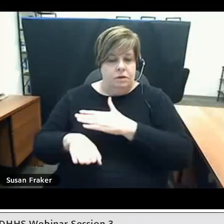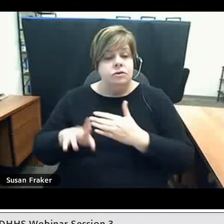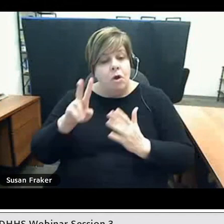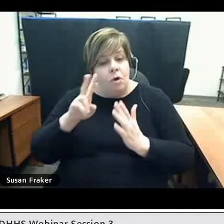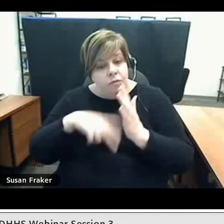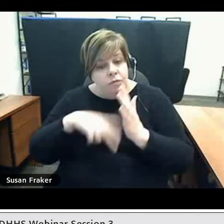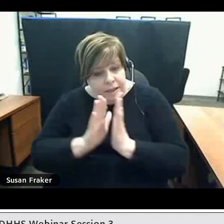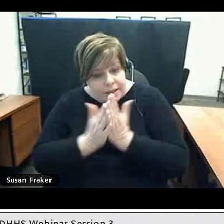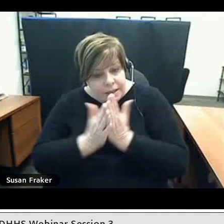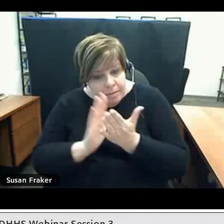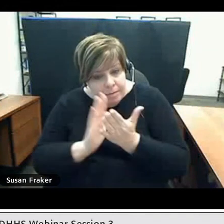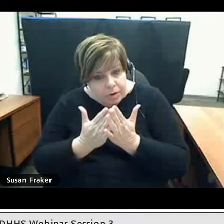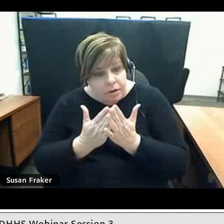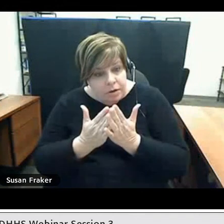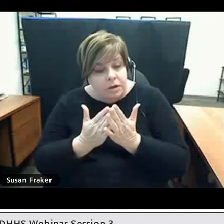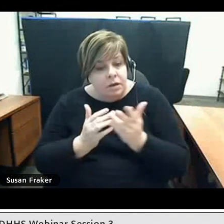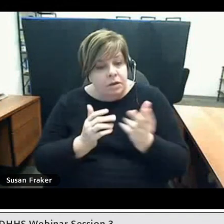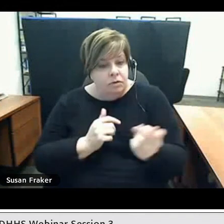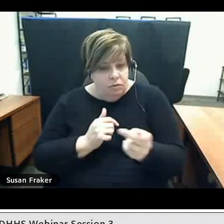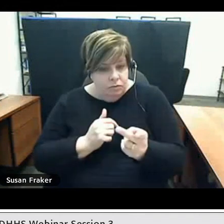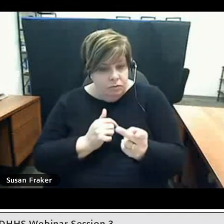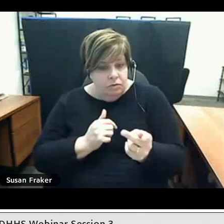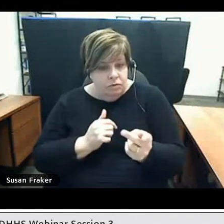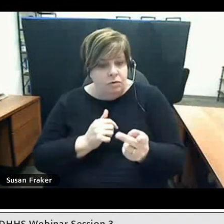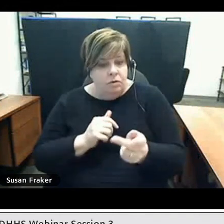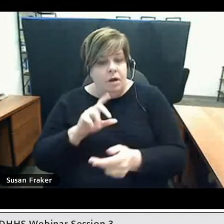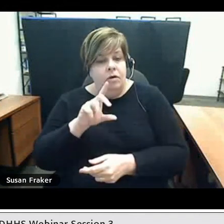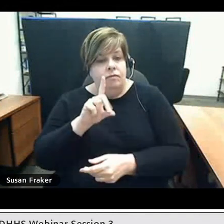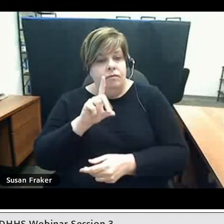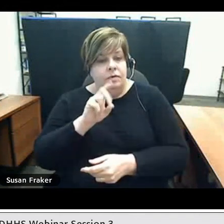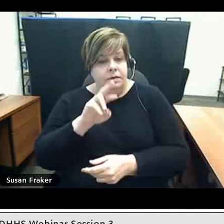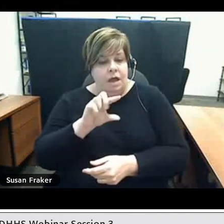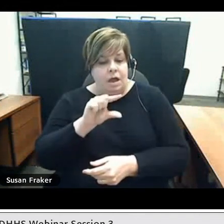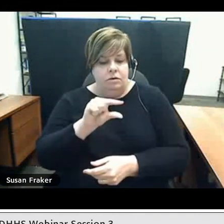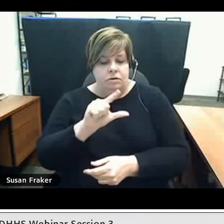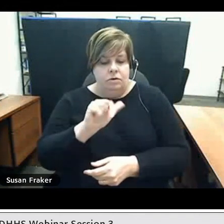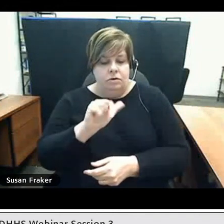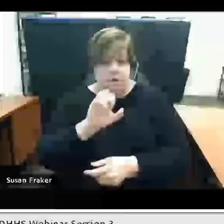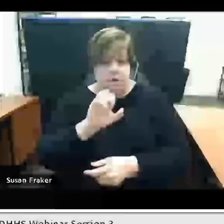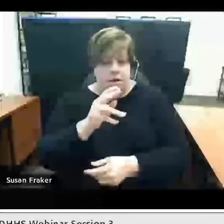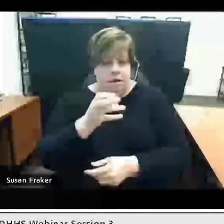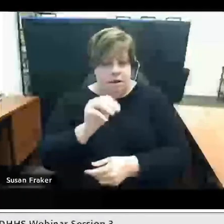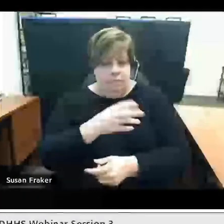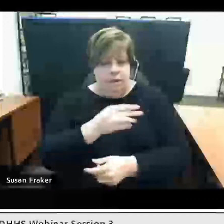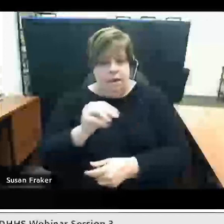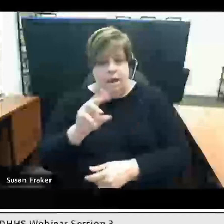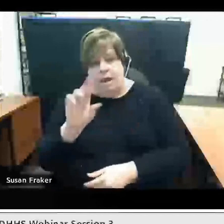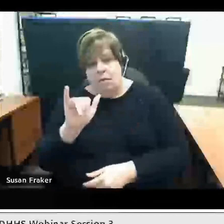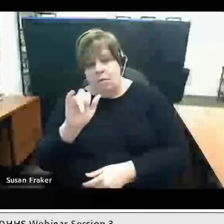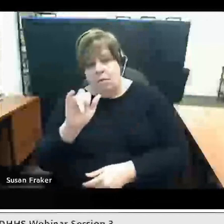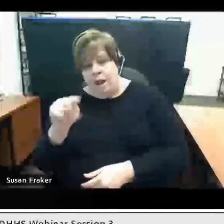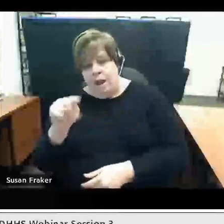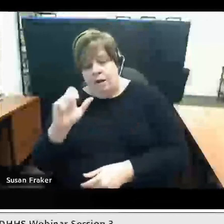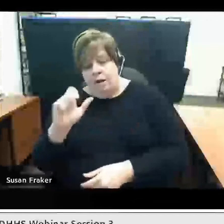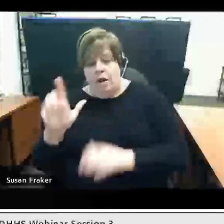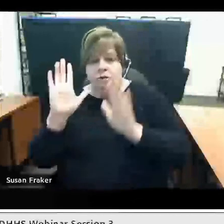edited by Dr. Glickman and Wyatt Hall with chapters from a variety of people as well. It's a great resource for